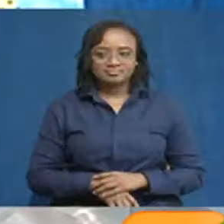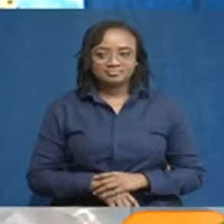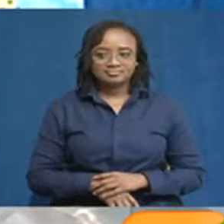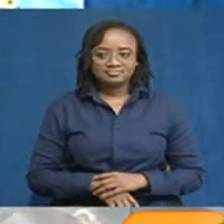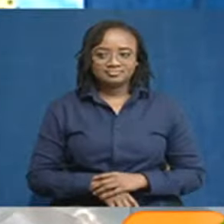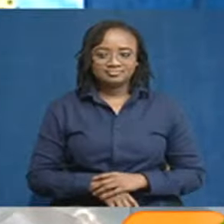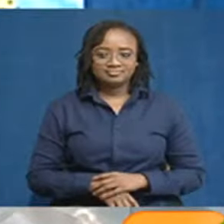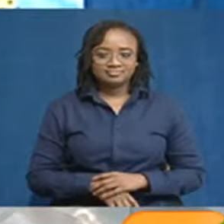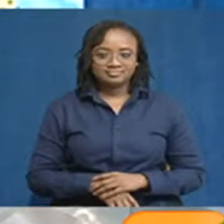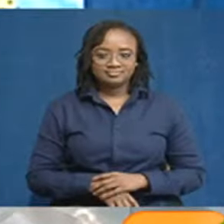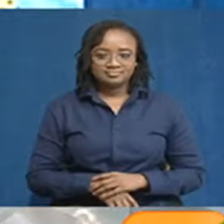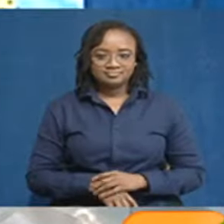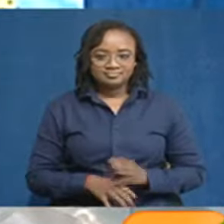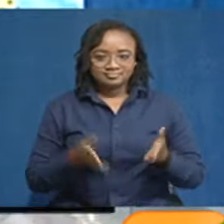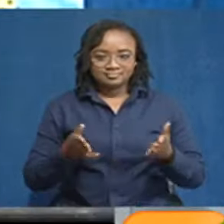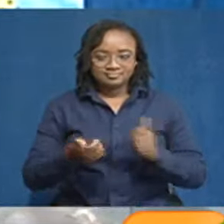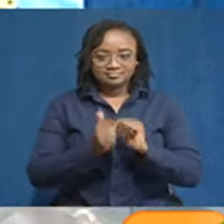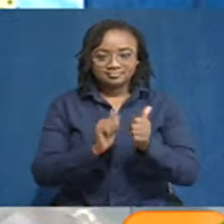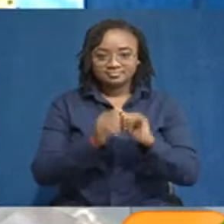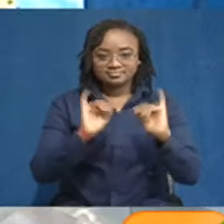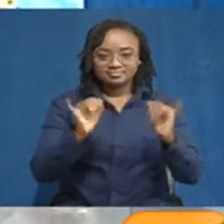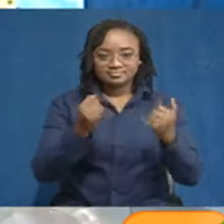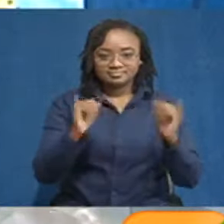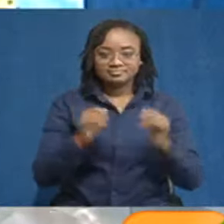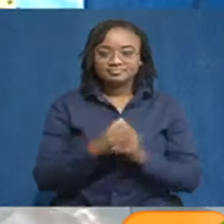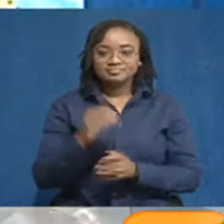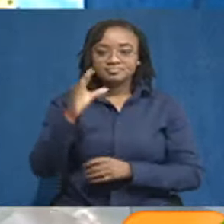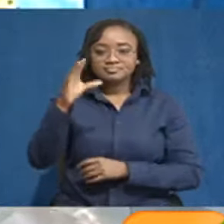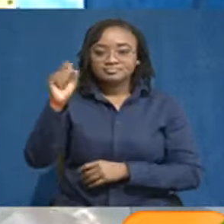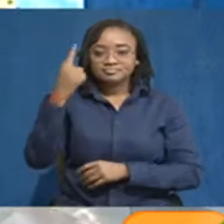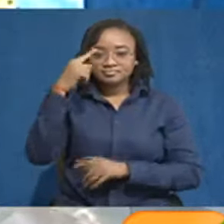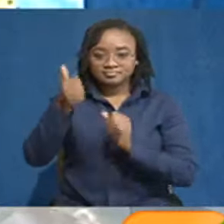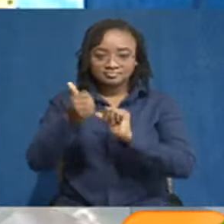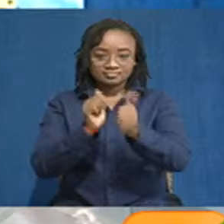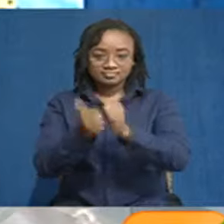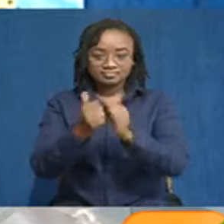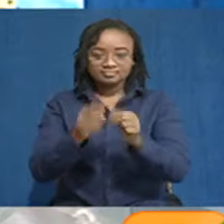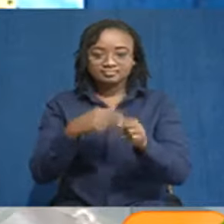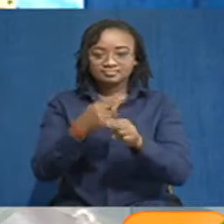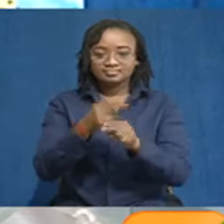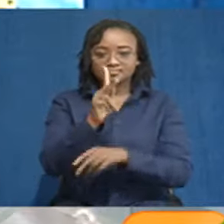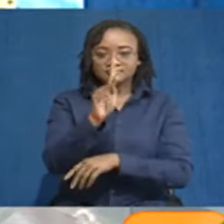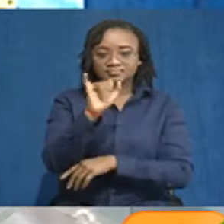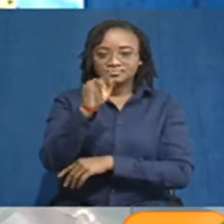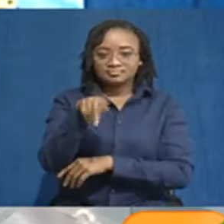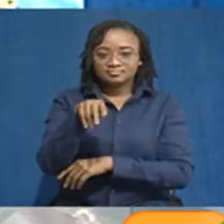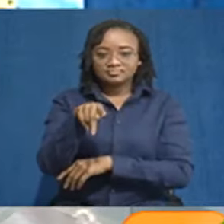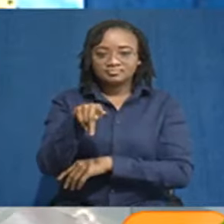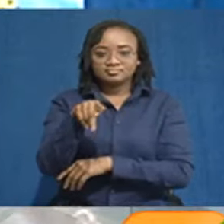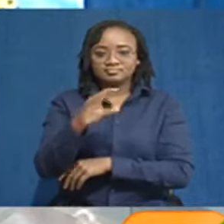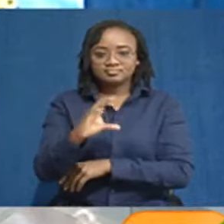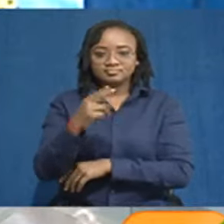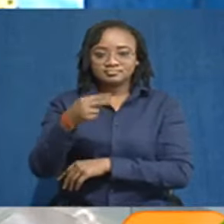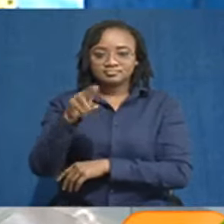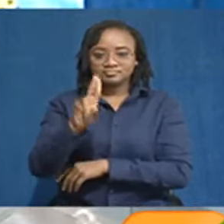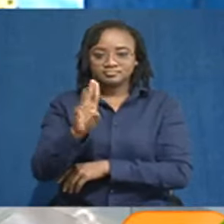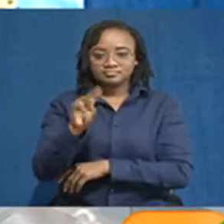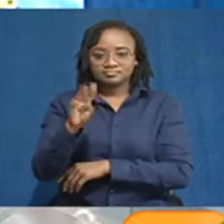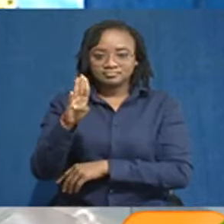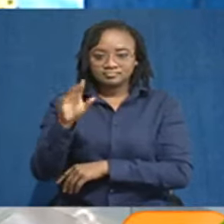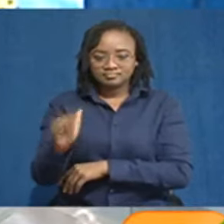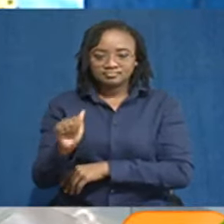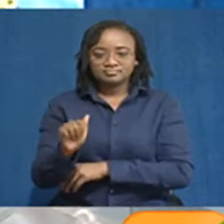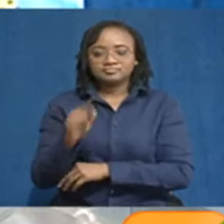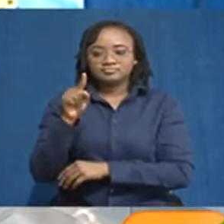Na tukigeukia spoti sasa, ni kwamba waziri wa michezo Kipchumba Murkomen ametaka hatua ya haraka kuchukuliwa ili kuongeza uwakilishi wa